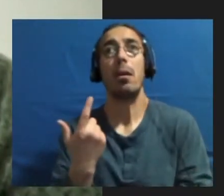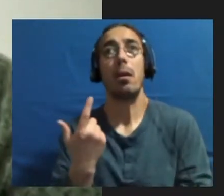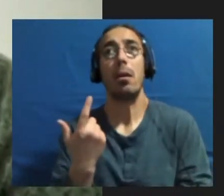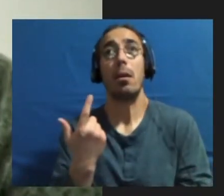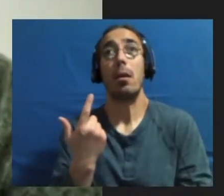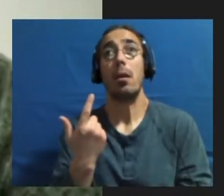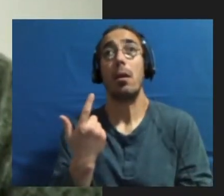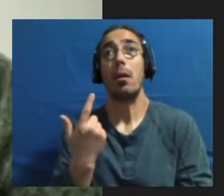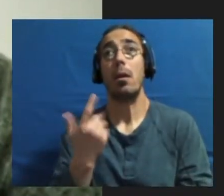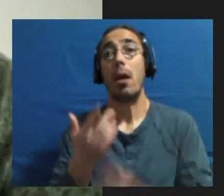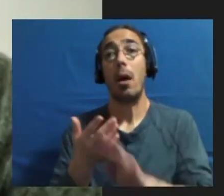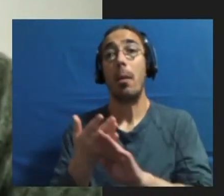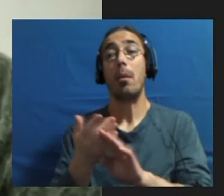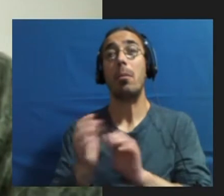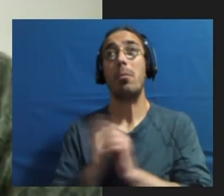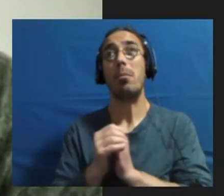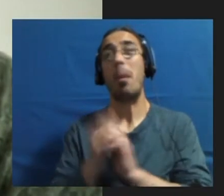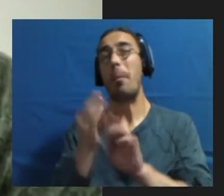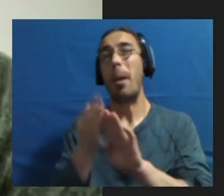point adds to that, but